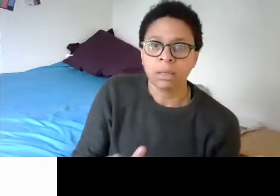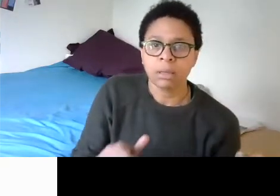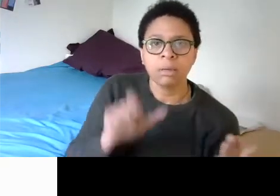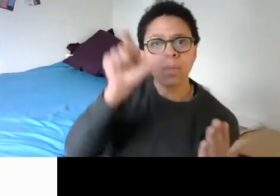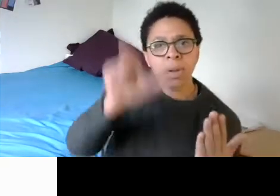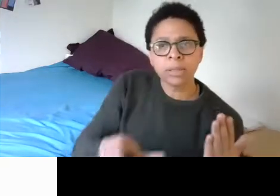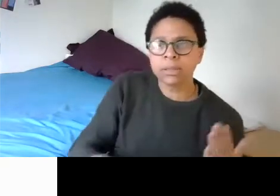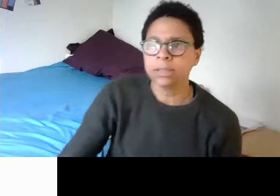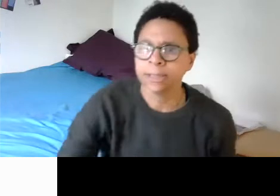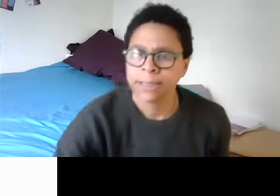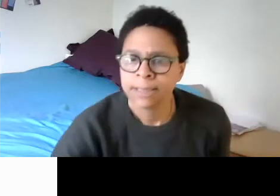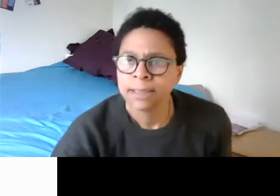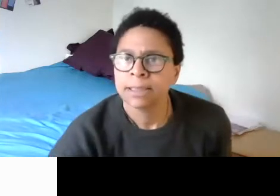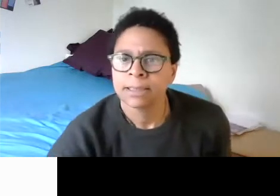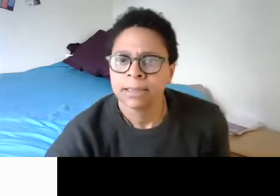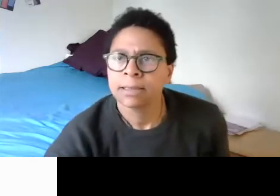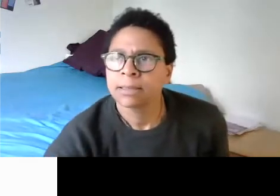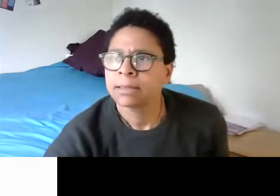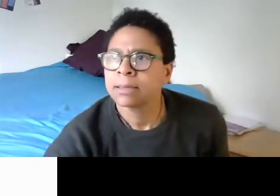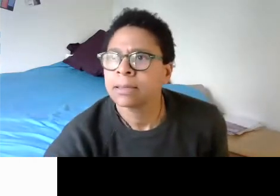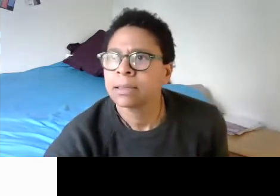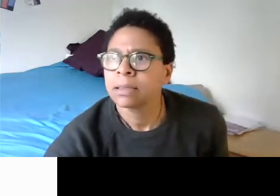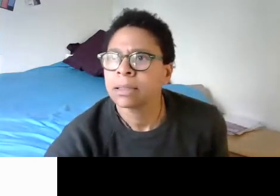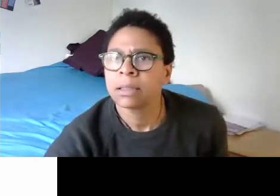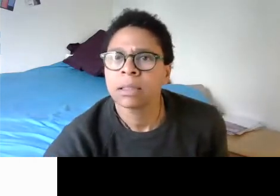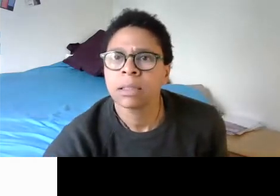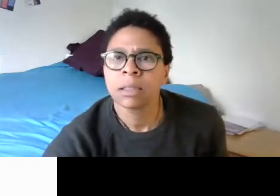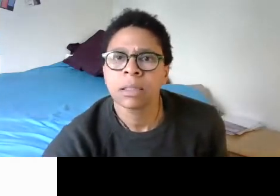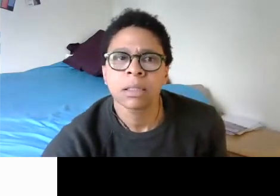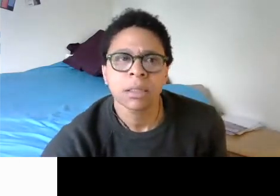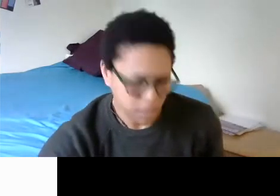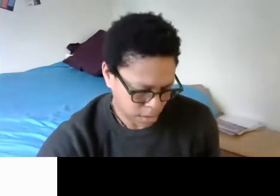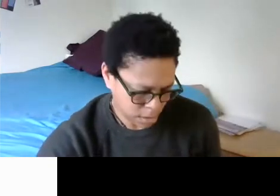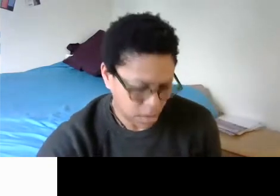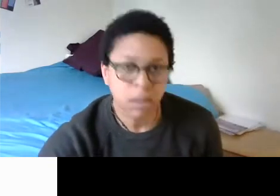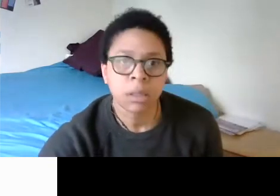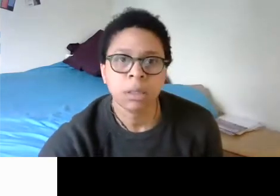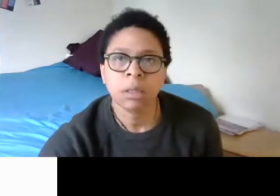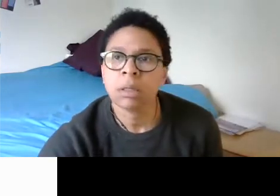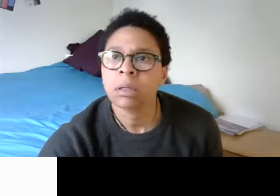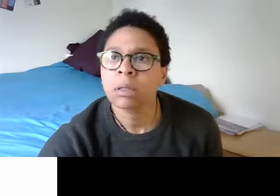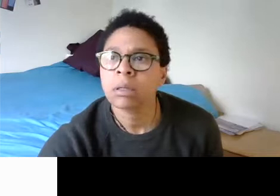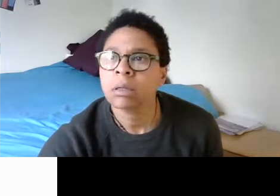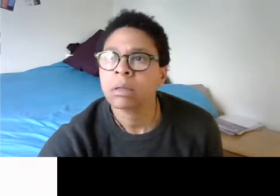scrolling golden letter Q in a green and red box with flowers and insects flowing from the 2 corners.